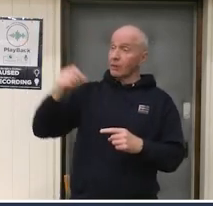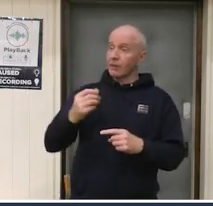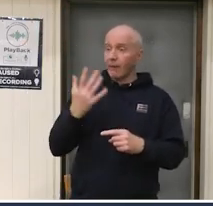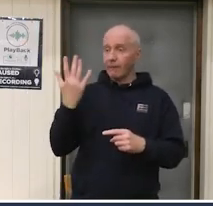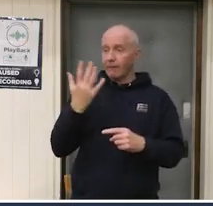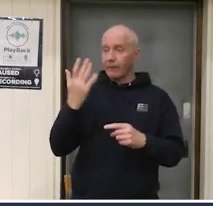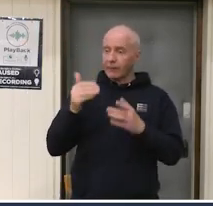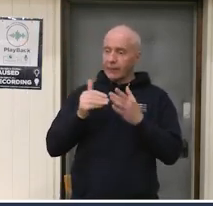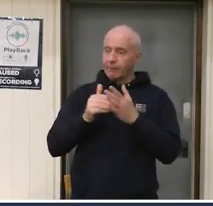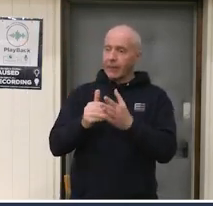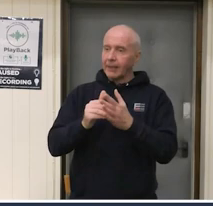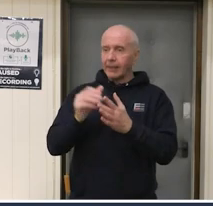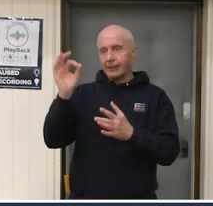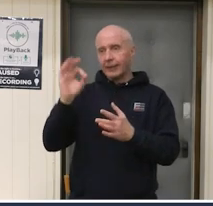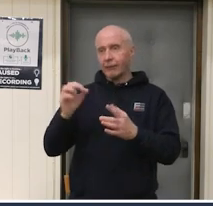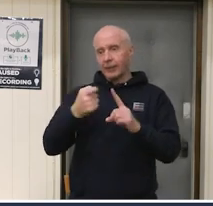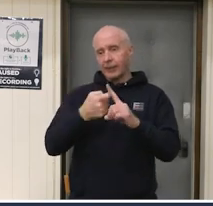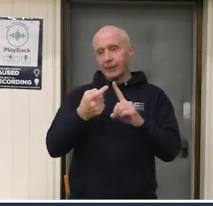want to call it.